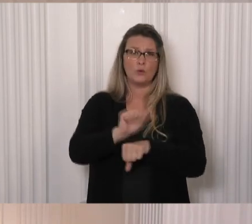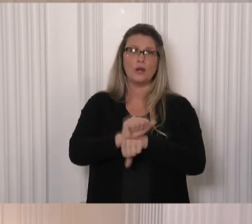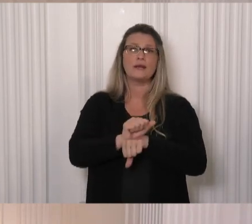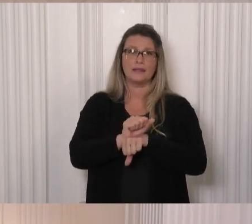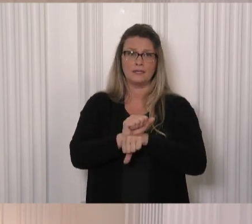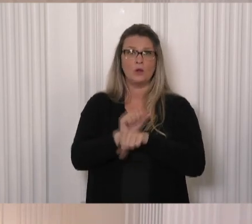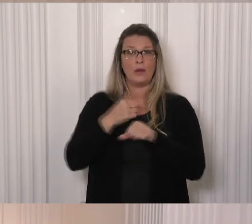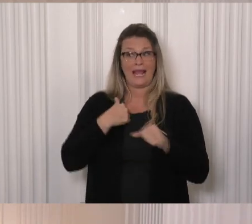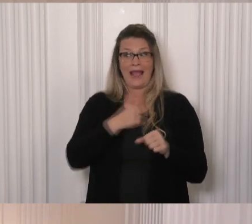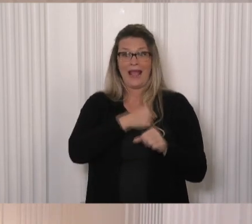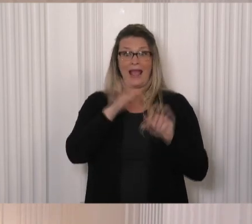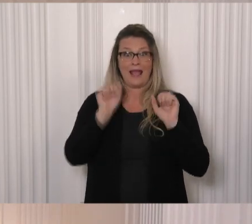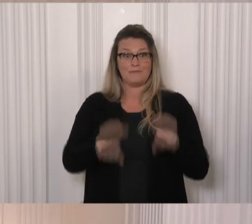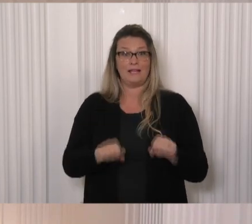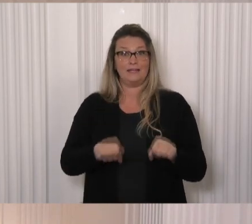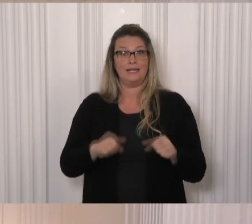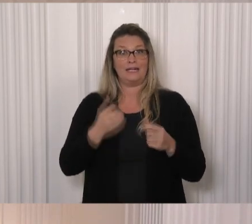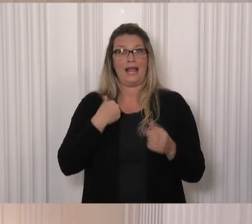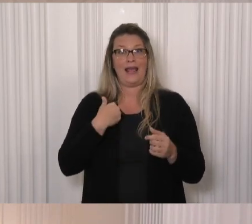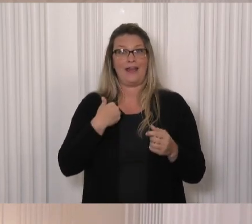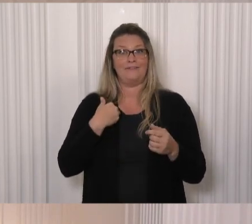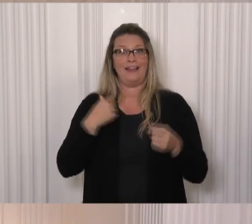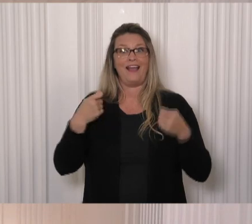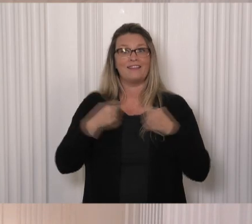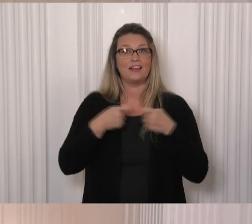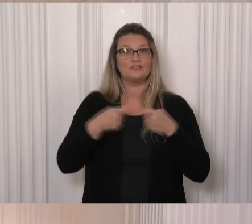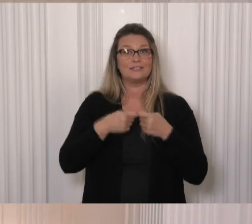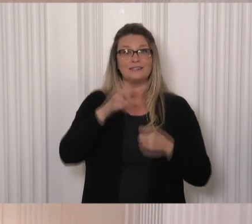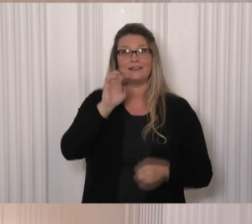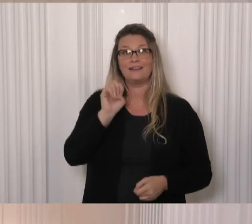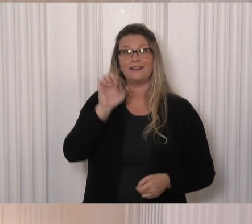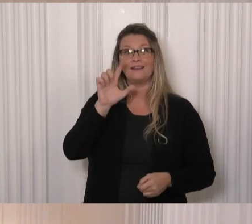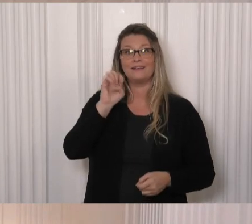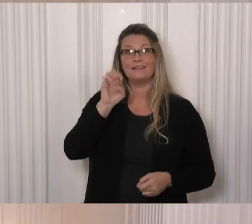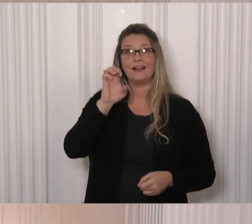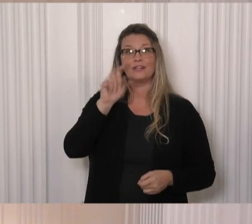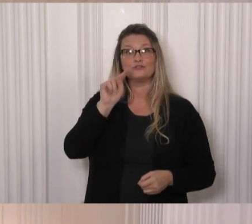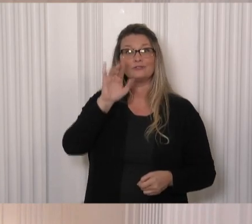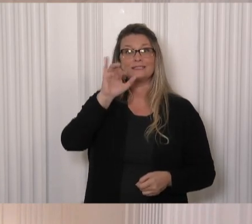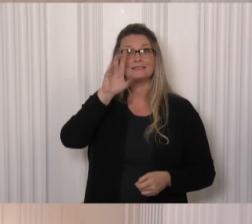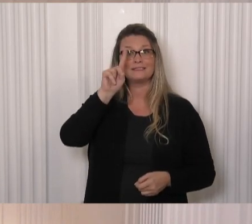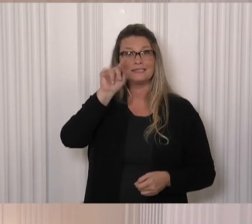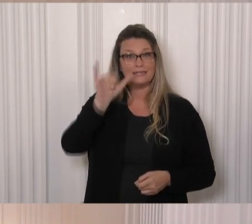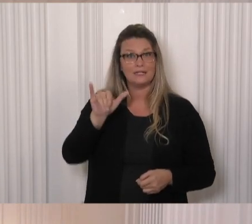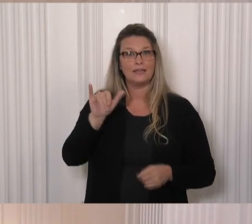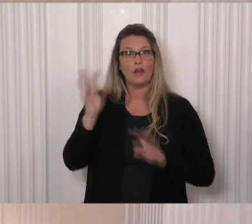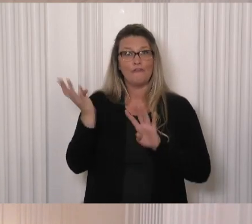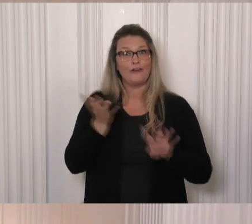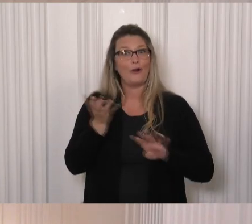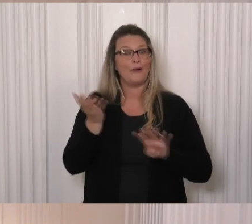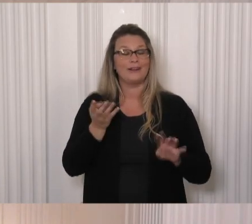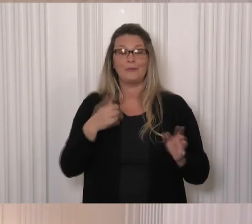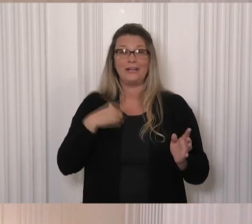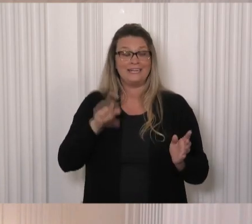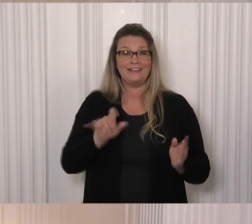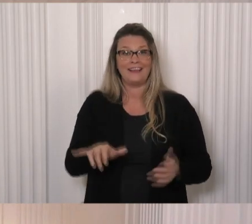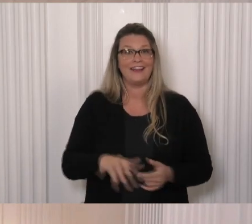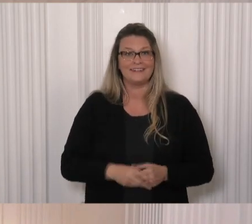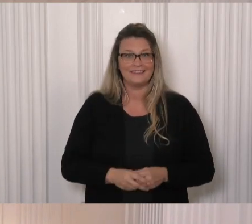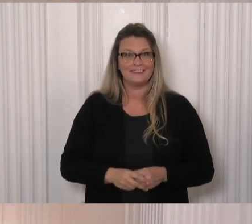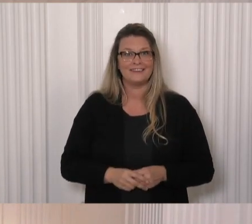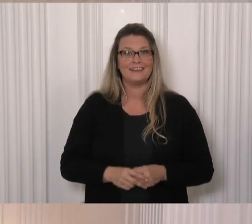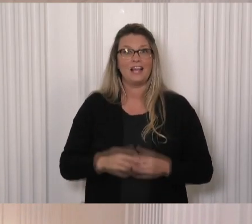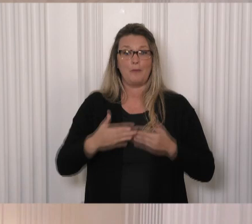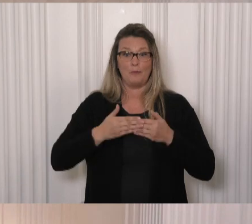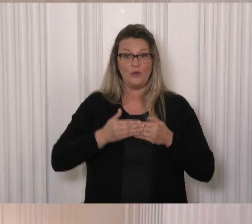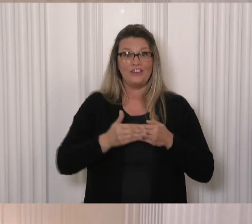to have good electricity flowing everywhere at this point in time in every way, shape, form, or fashion. And as we move